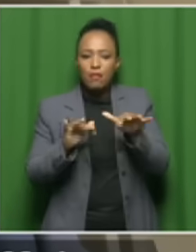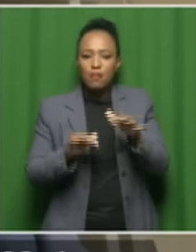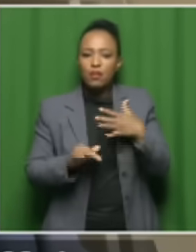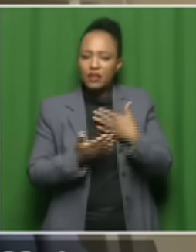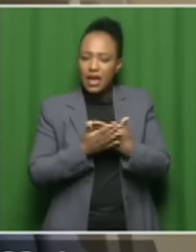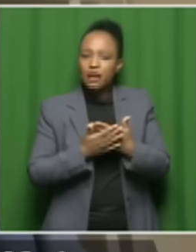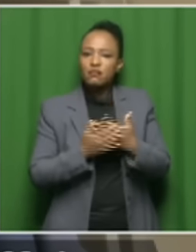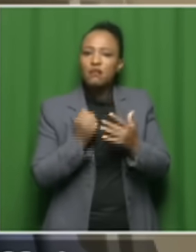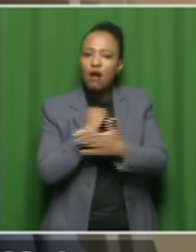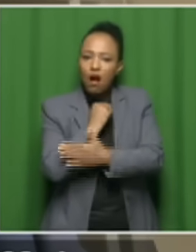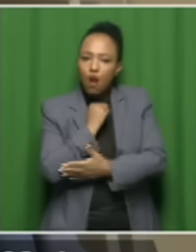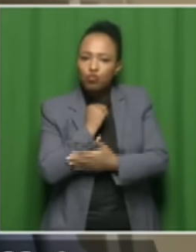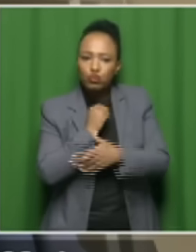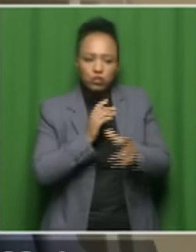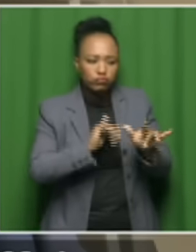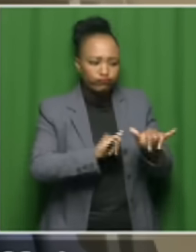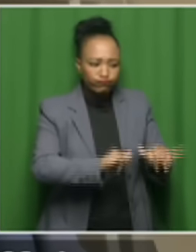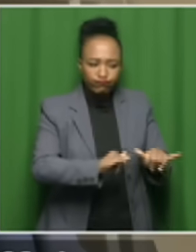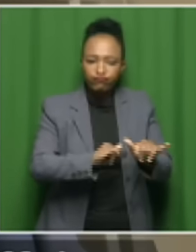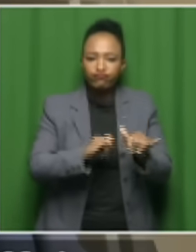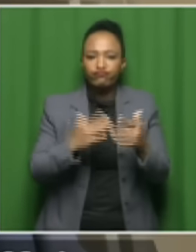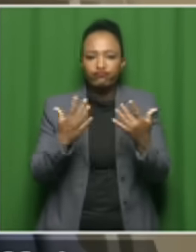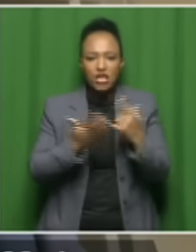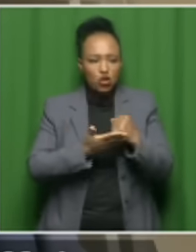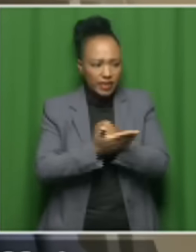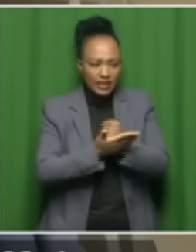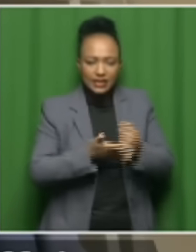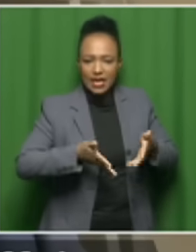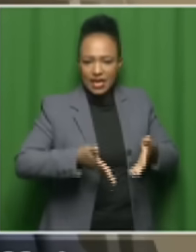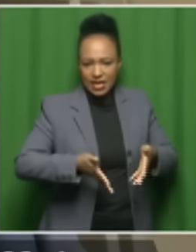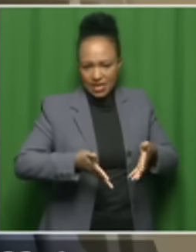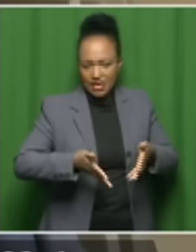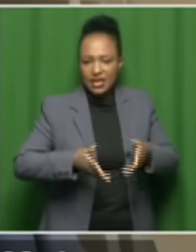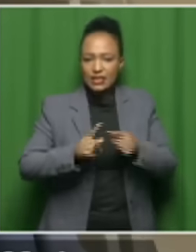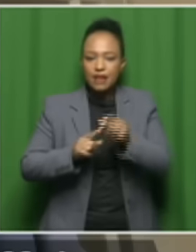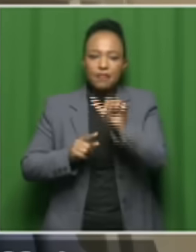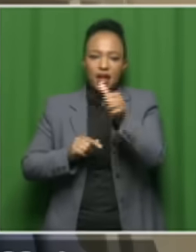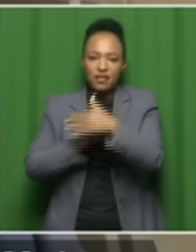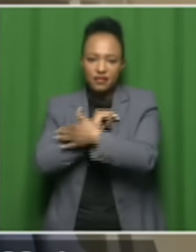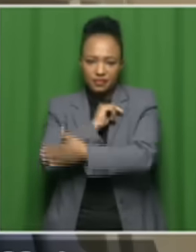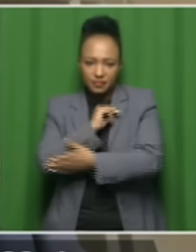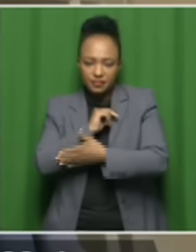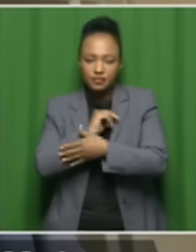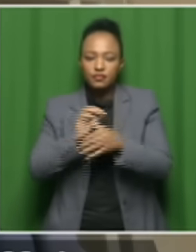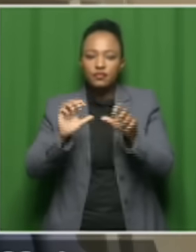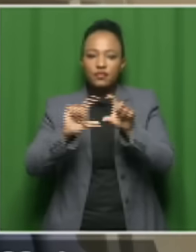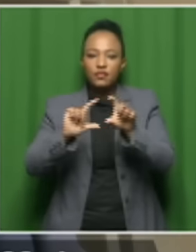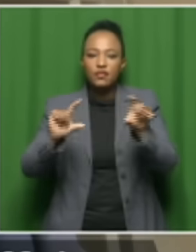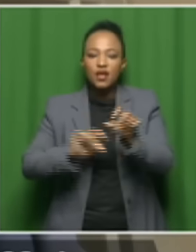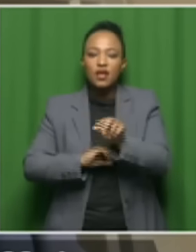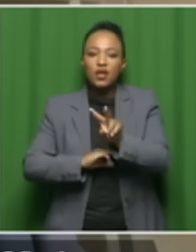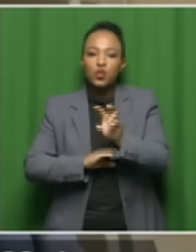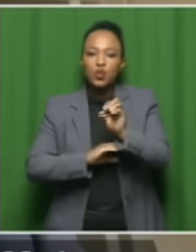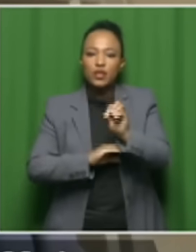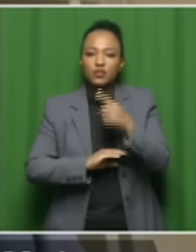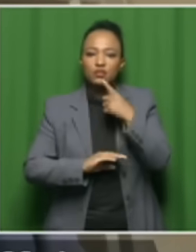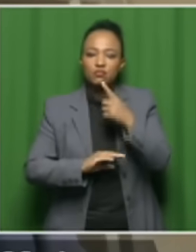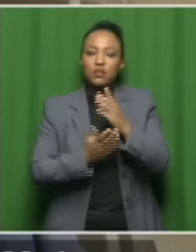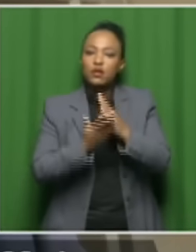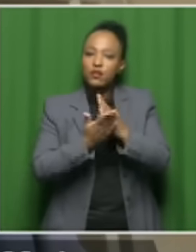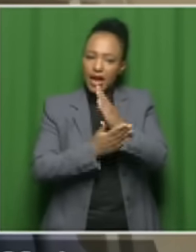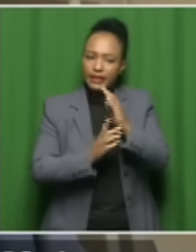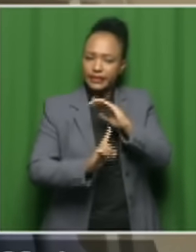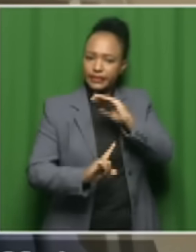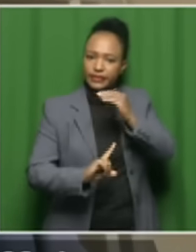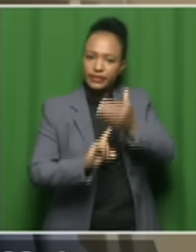20. So in this matter, Section 20 was essentially put up, that right to protection